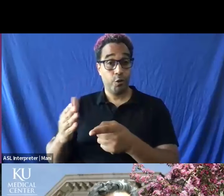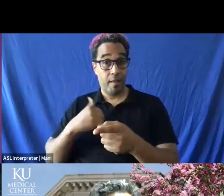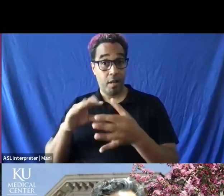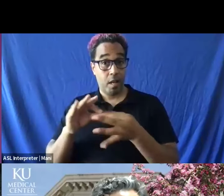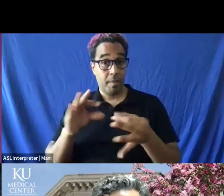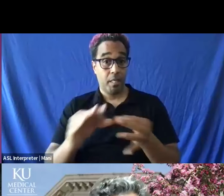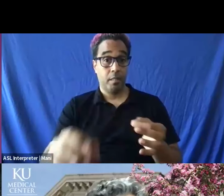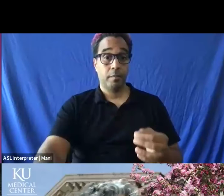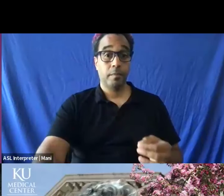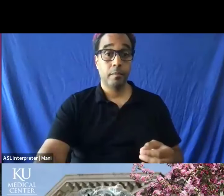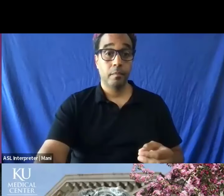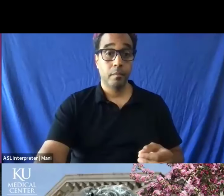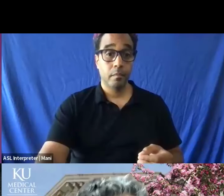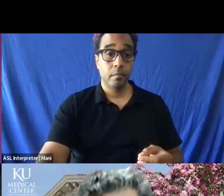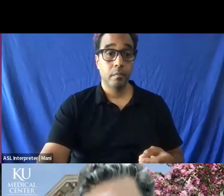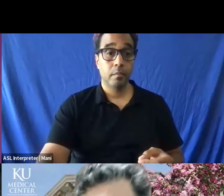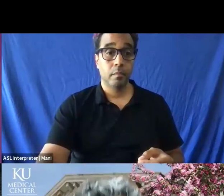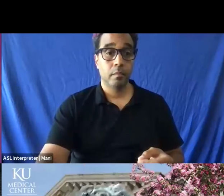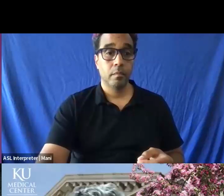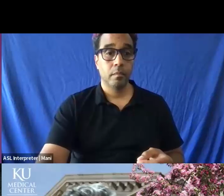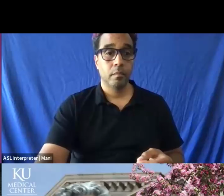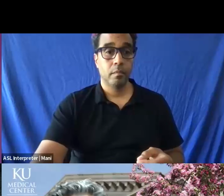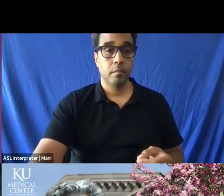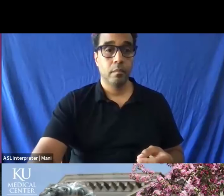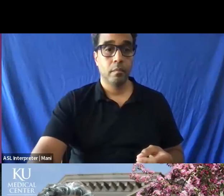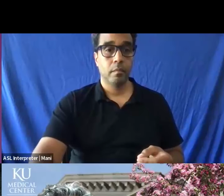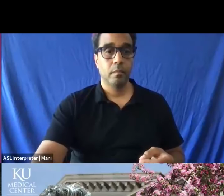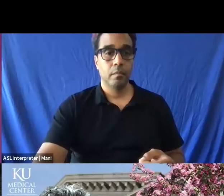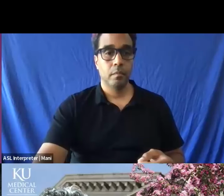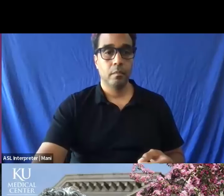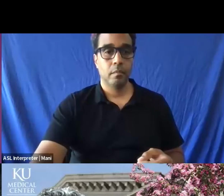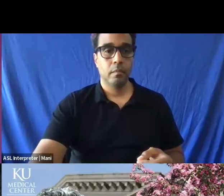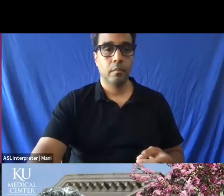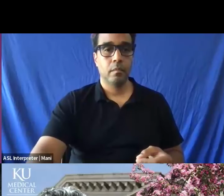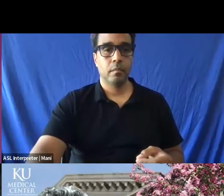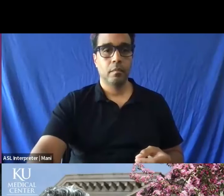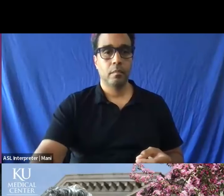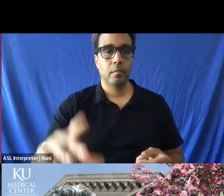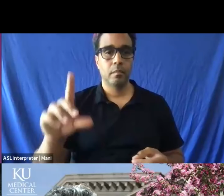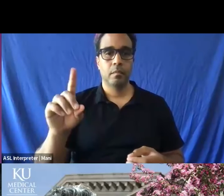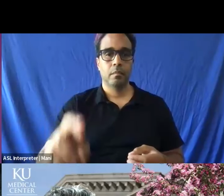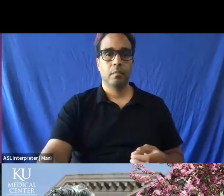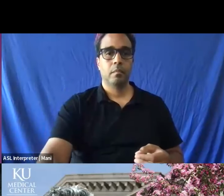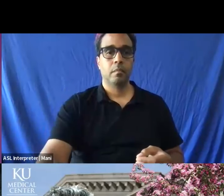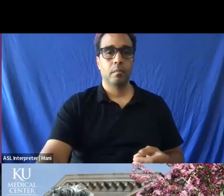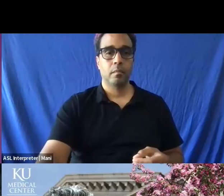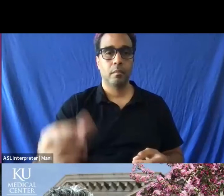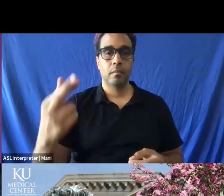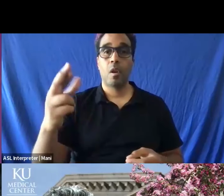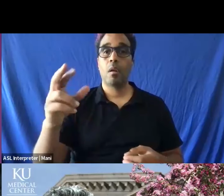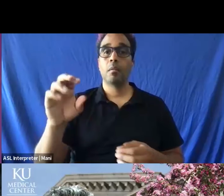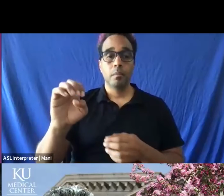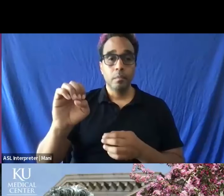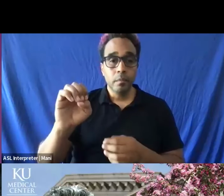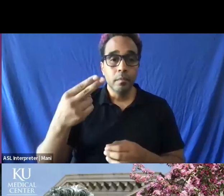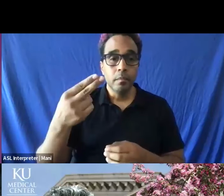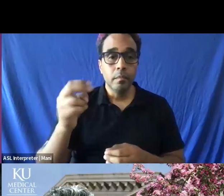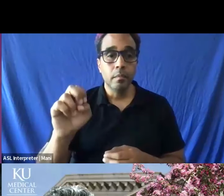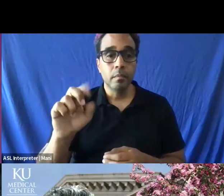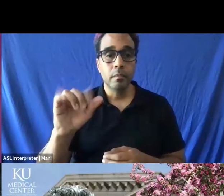that feeds into what you just discussed. When I teach about community engaged research, the question that most of